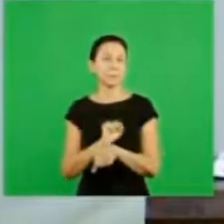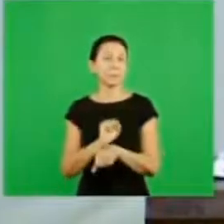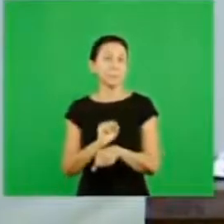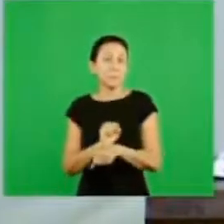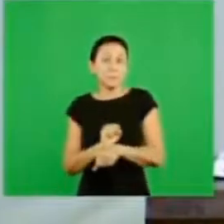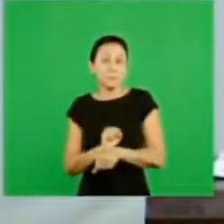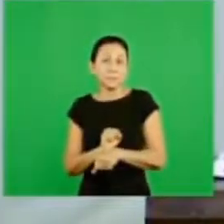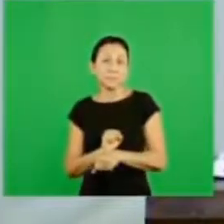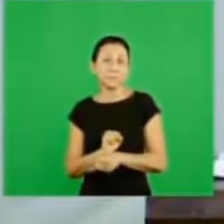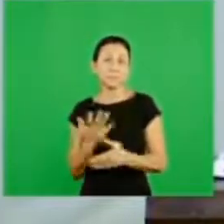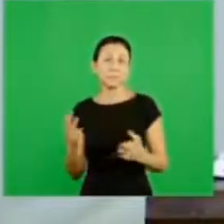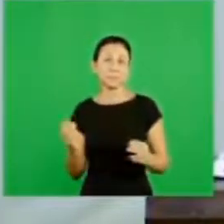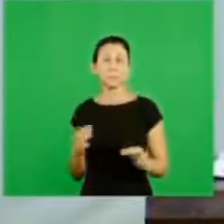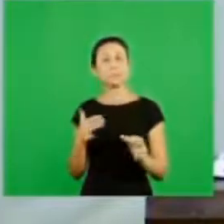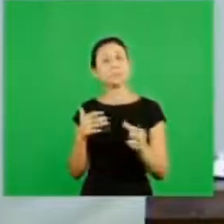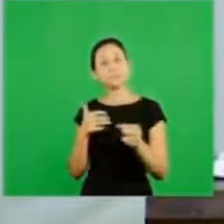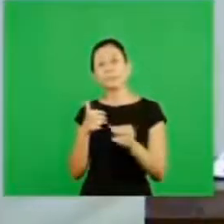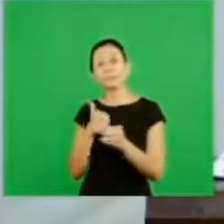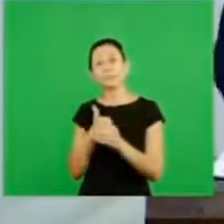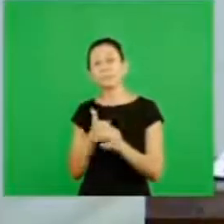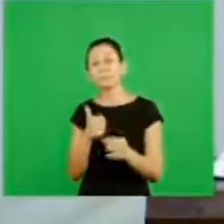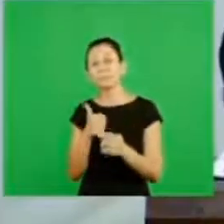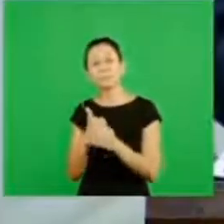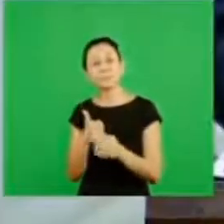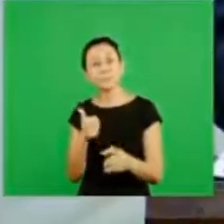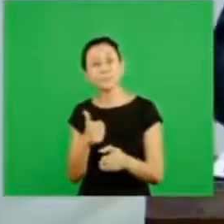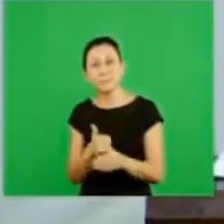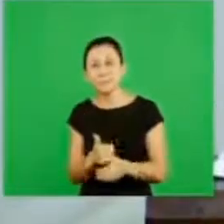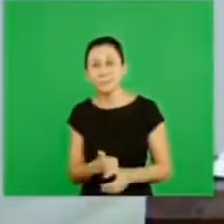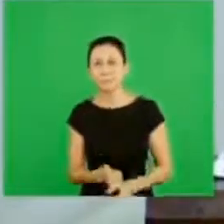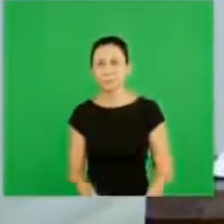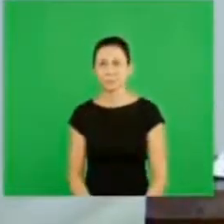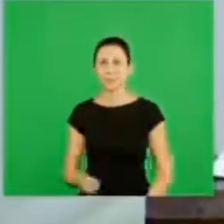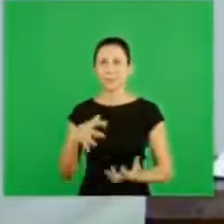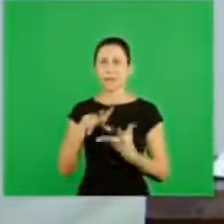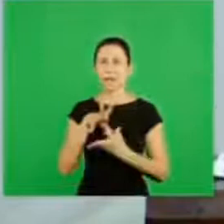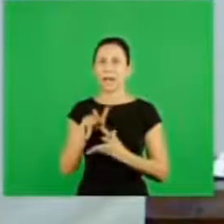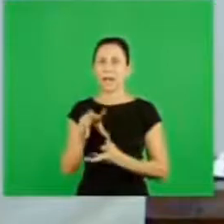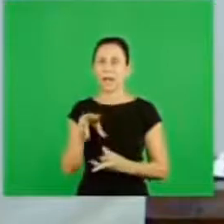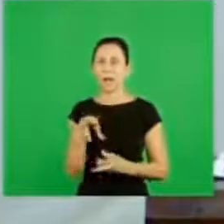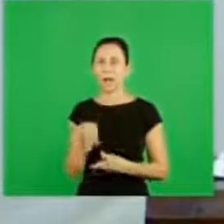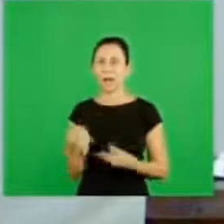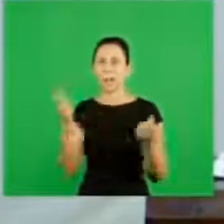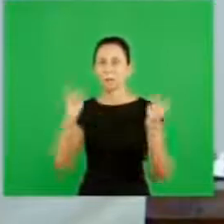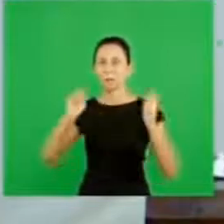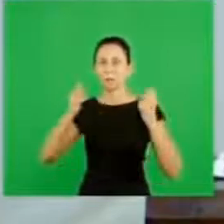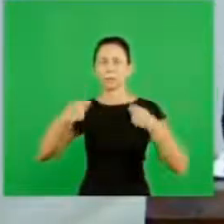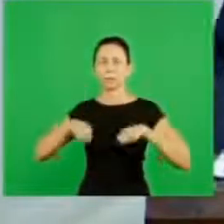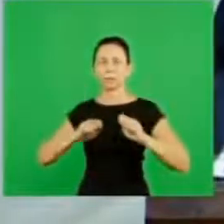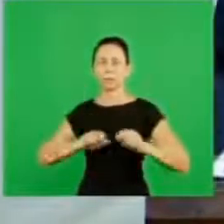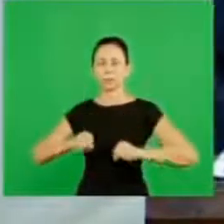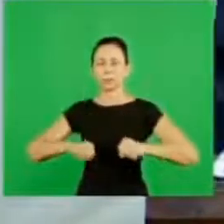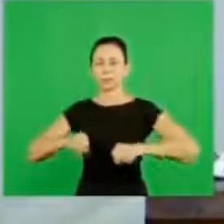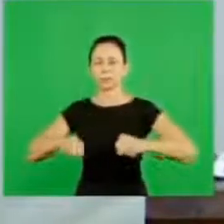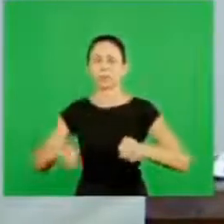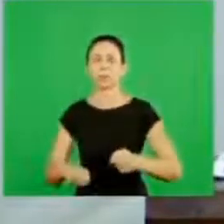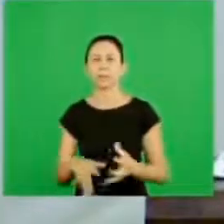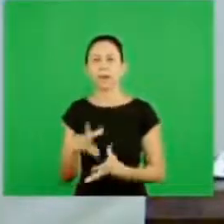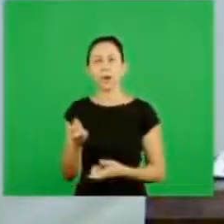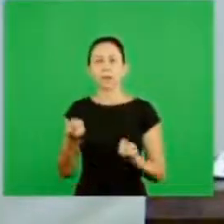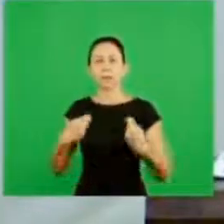a special situation, that we are awaiting the events of Christianity. The soul doesn't